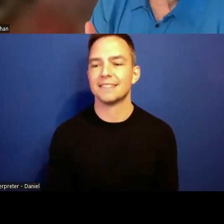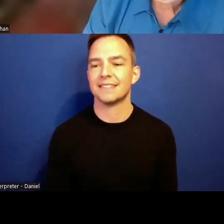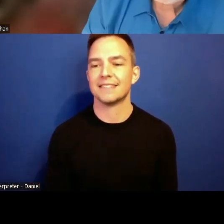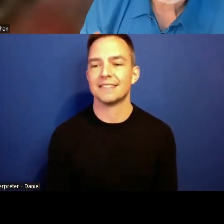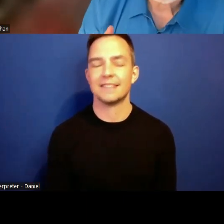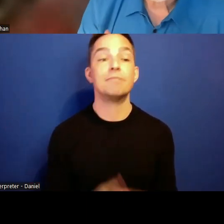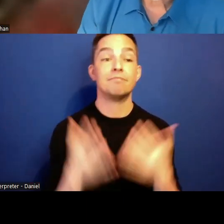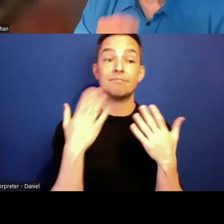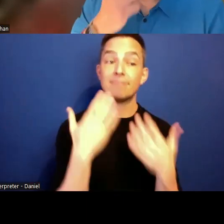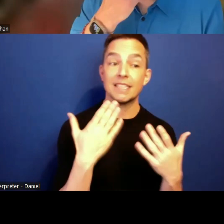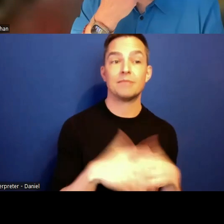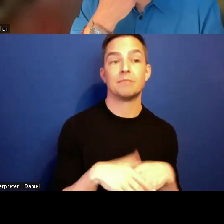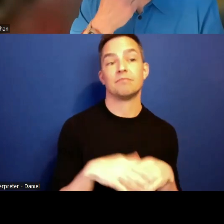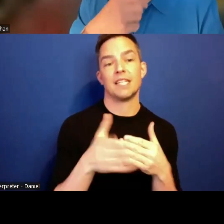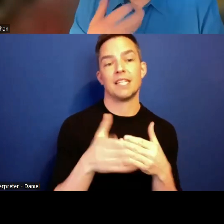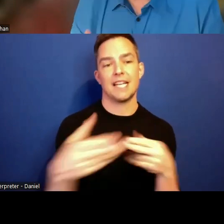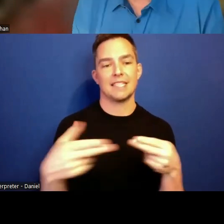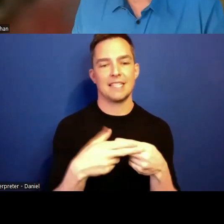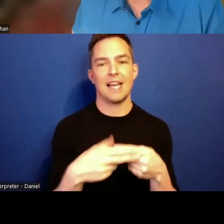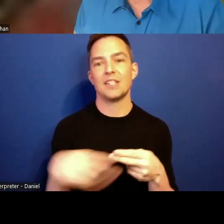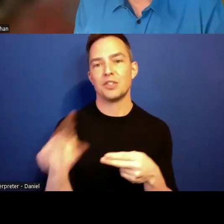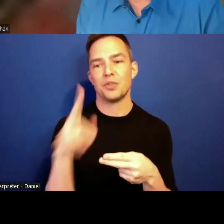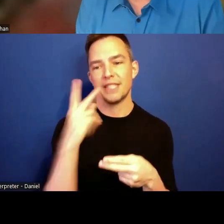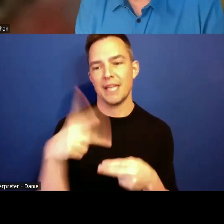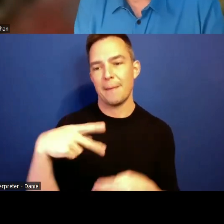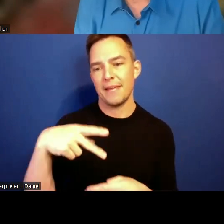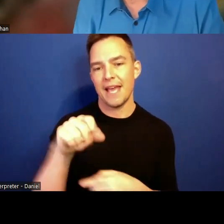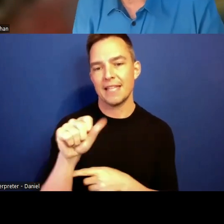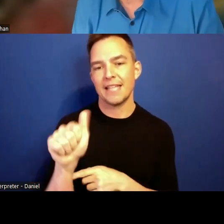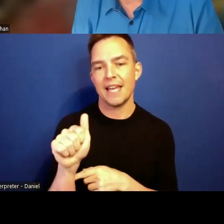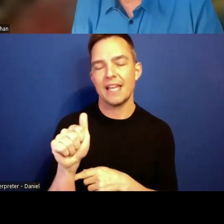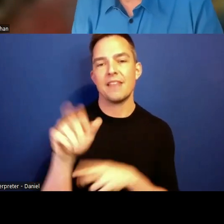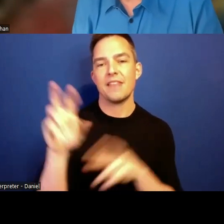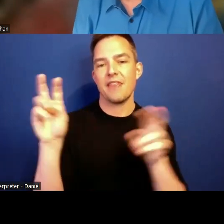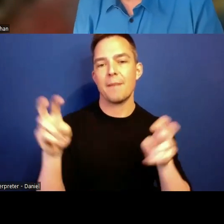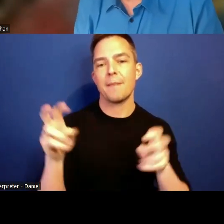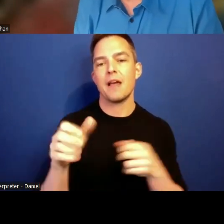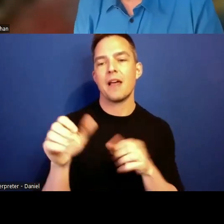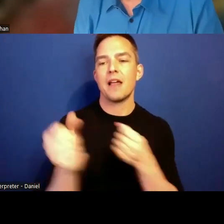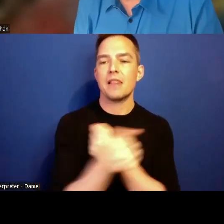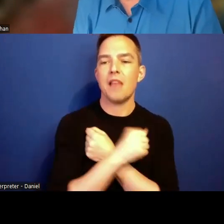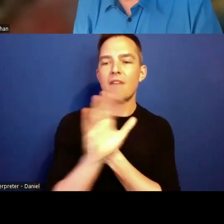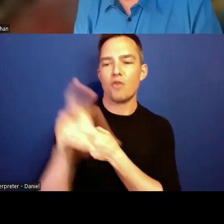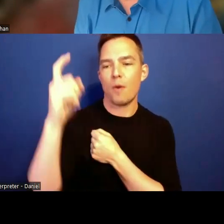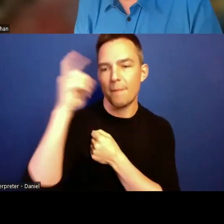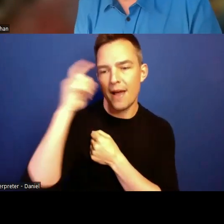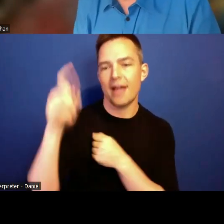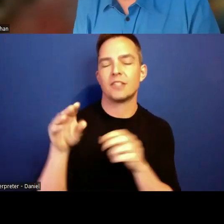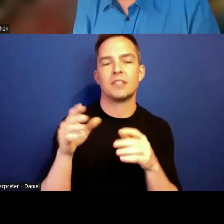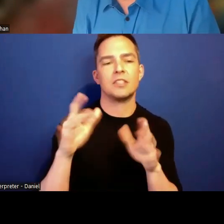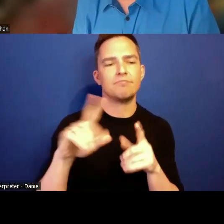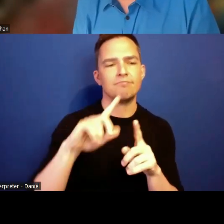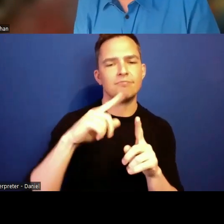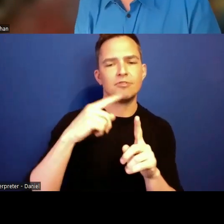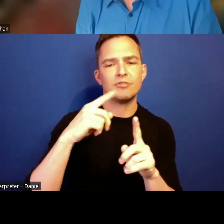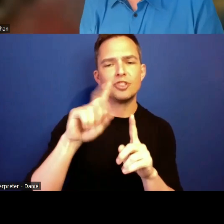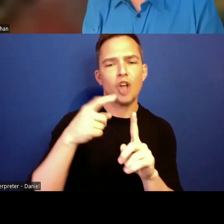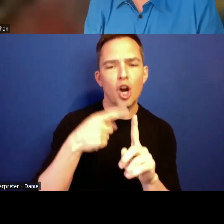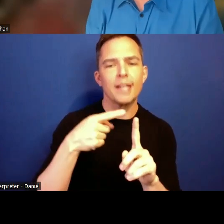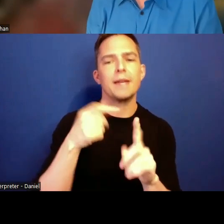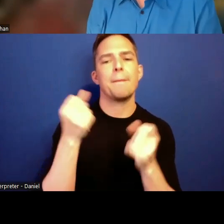Thank you. You can go to the next slide. You'll be seeing PSAs with the theme Love Your Mind rolling out across the country, targeting many different